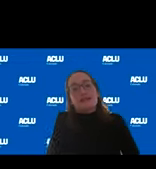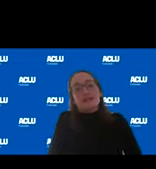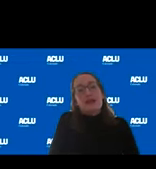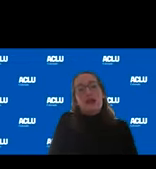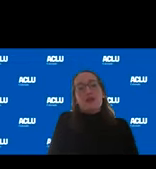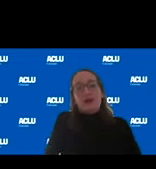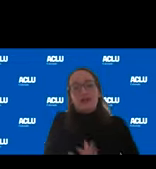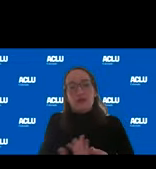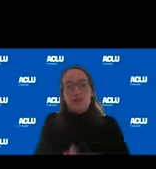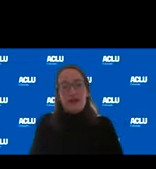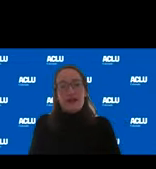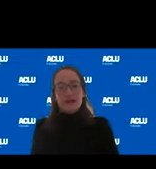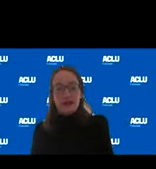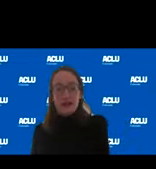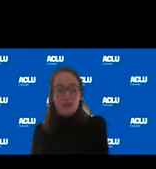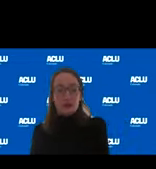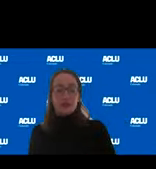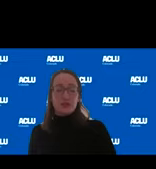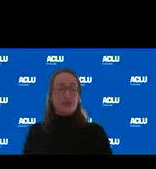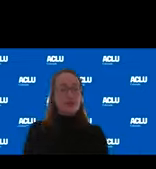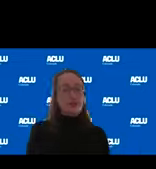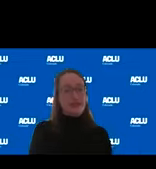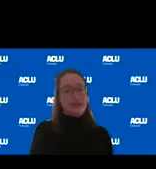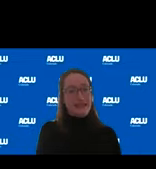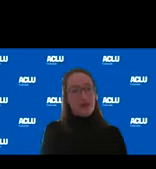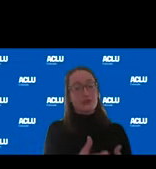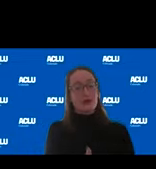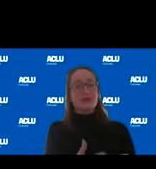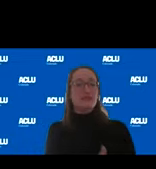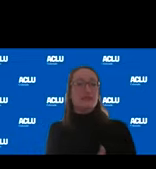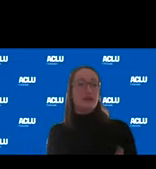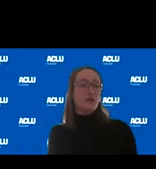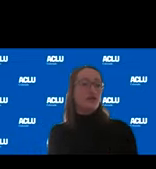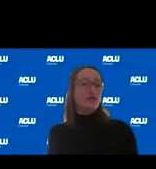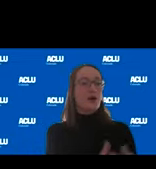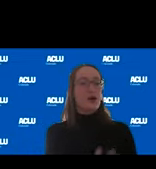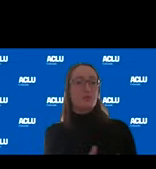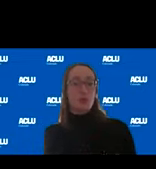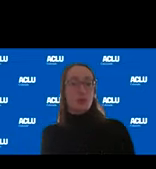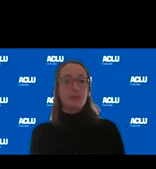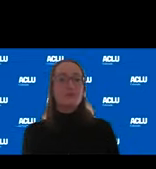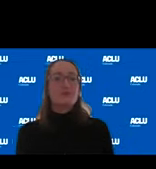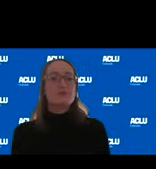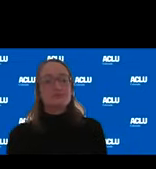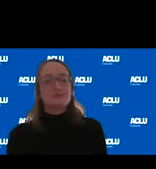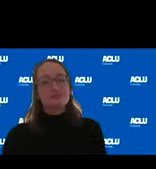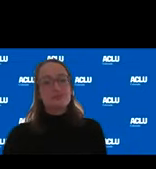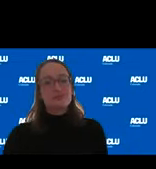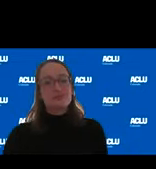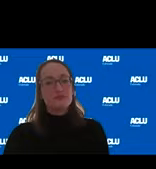access their ballots in a way that is preserves their own safety and health, as well as the safety and health of people working.